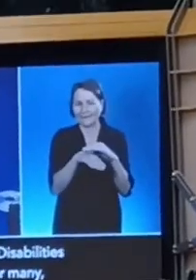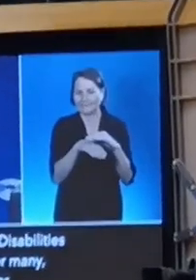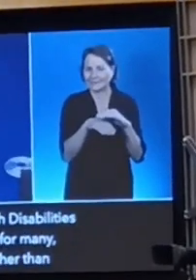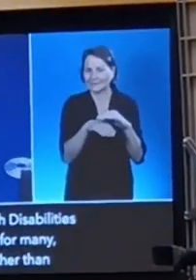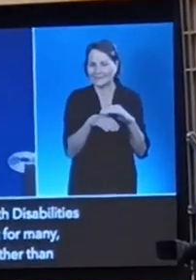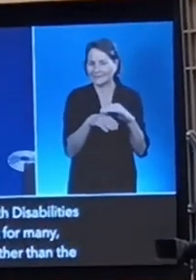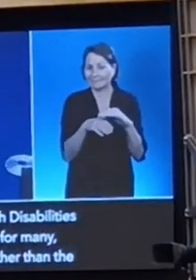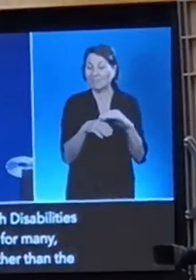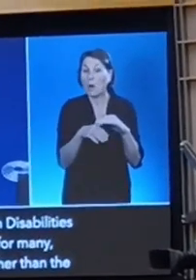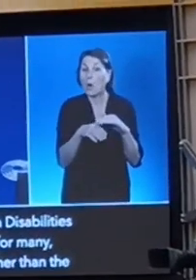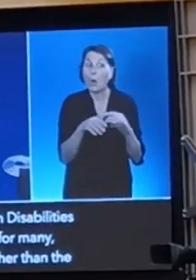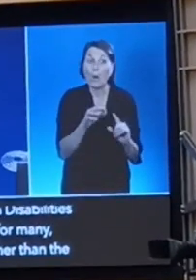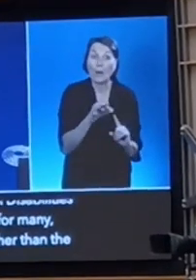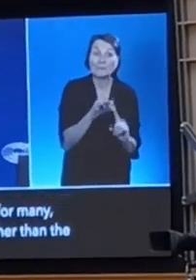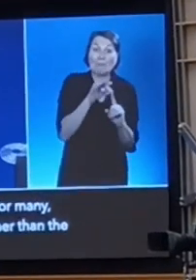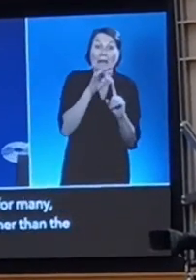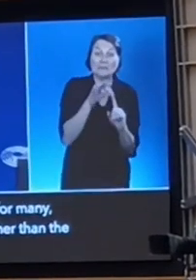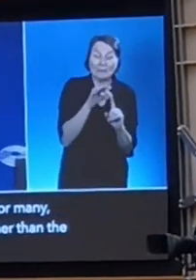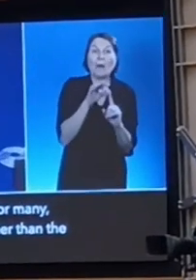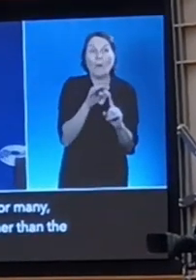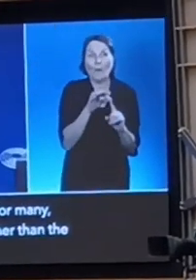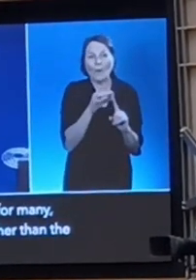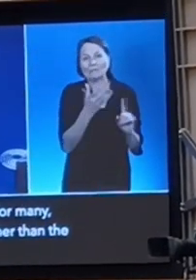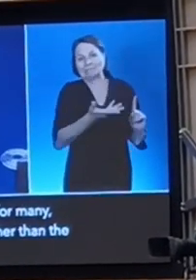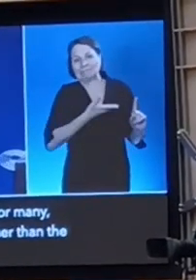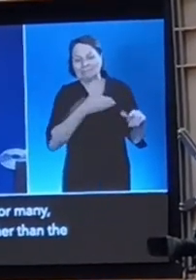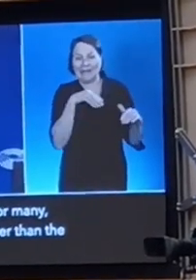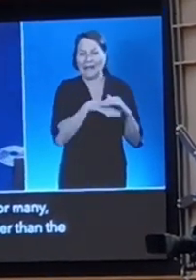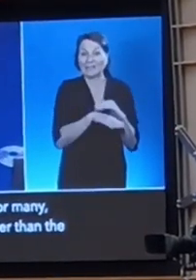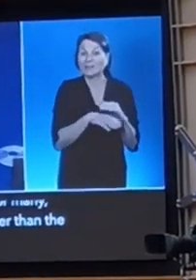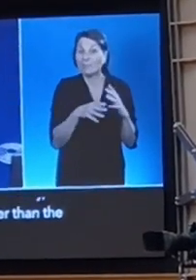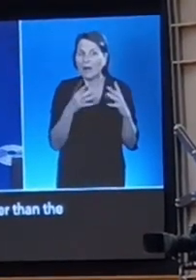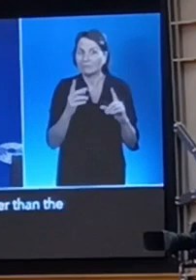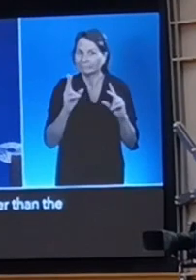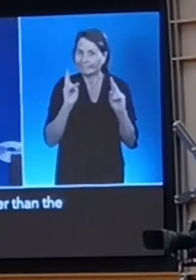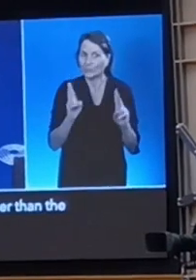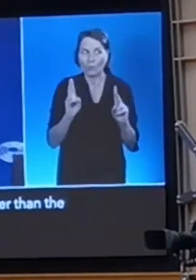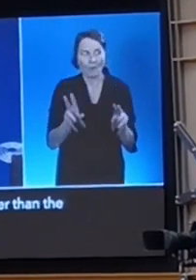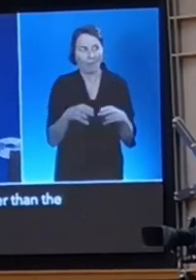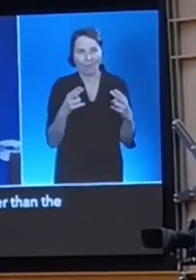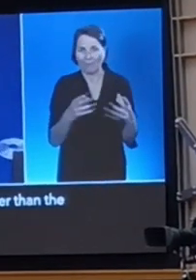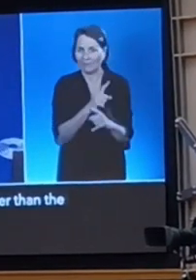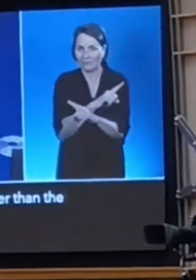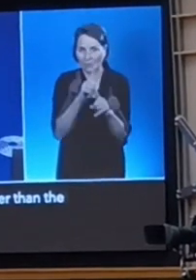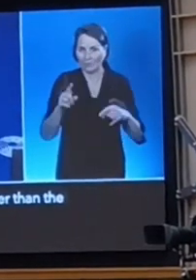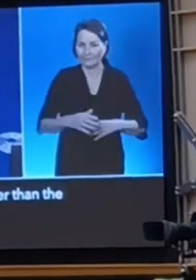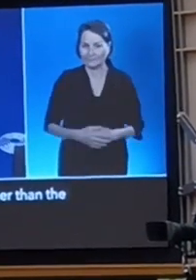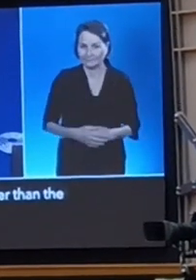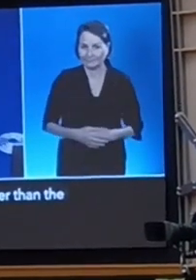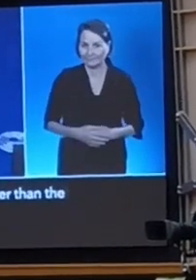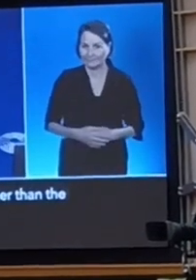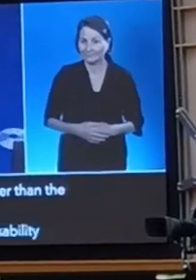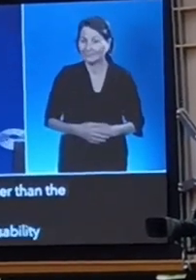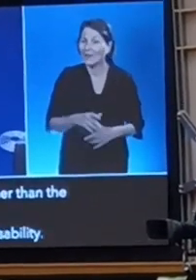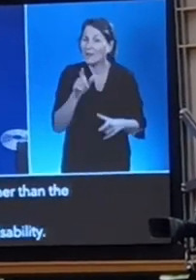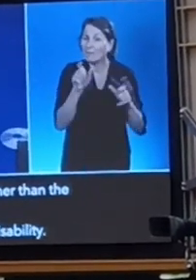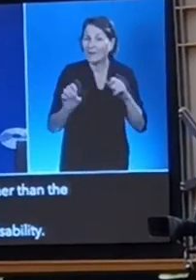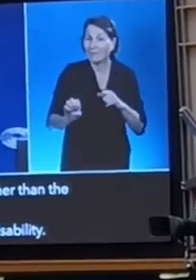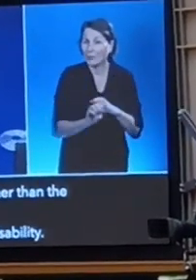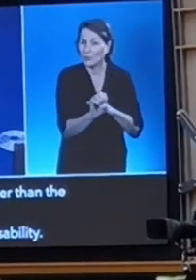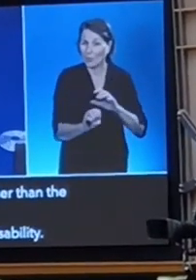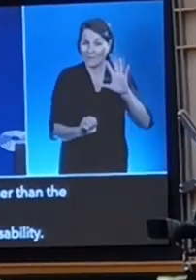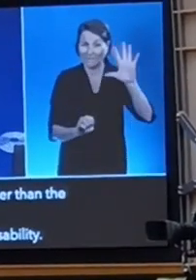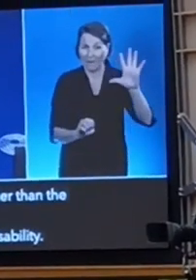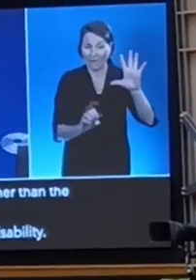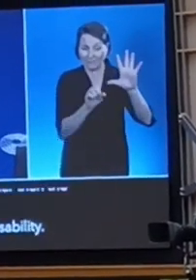rather than the norm. One in five Europeans lives with a disability. And